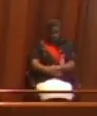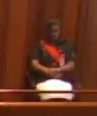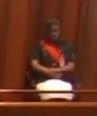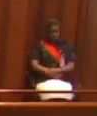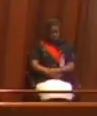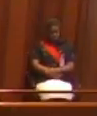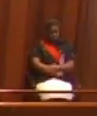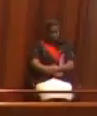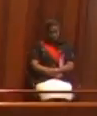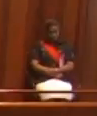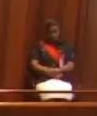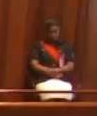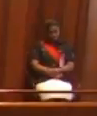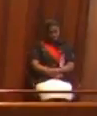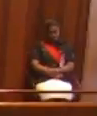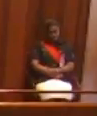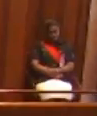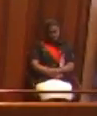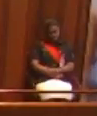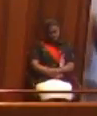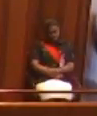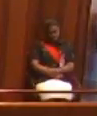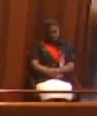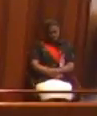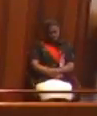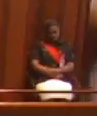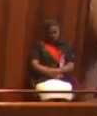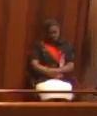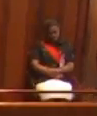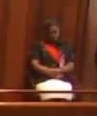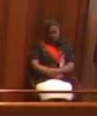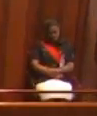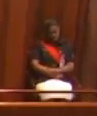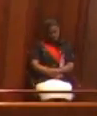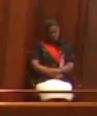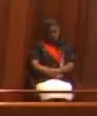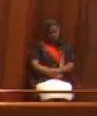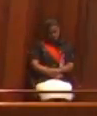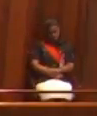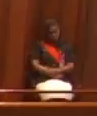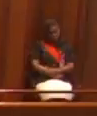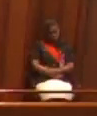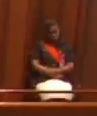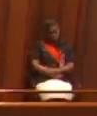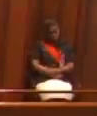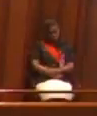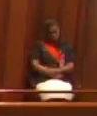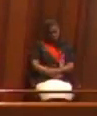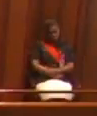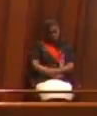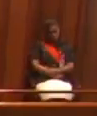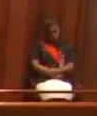Thank you, Madam Speaker. I wish to acknowledge and thank the Honourable Minister for his ministerial